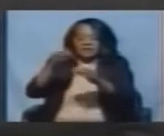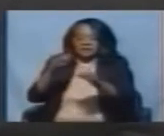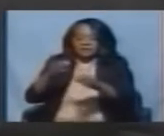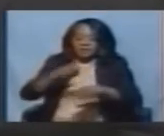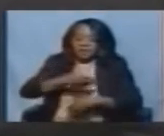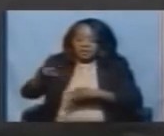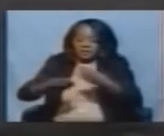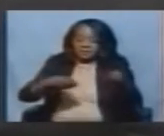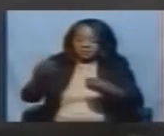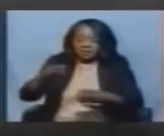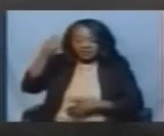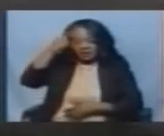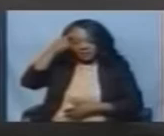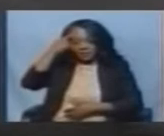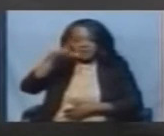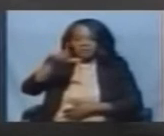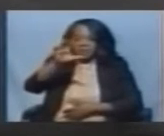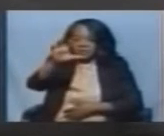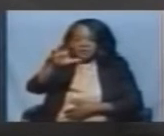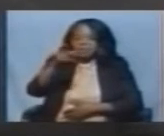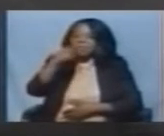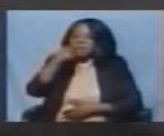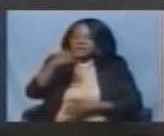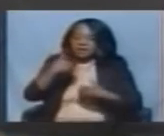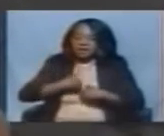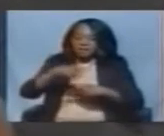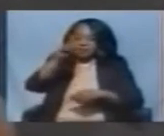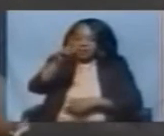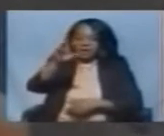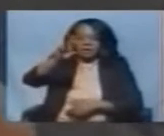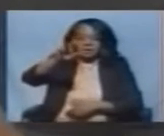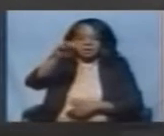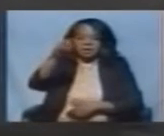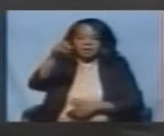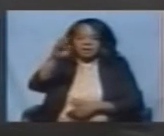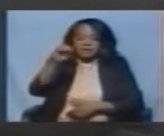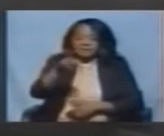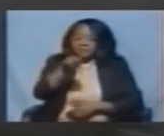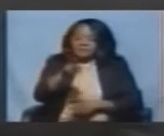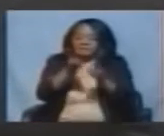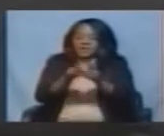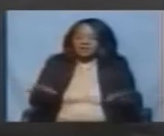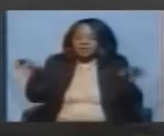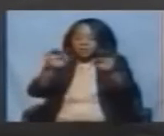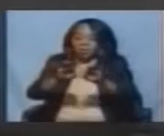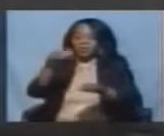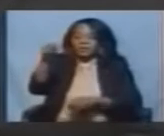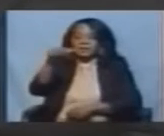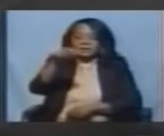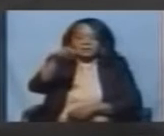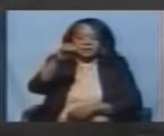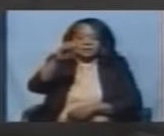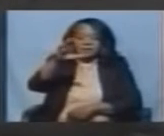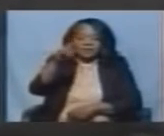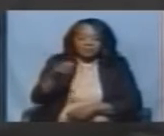know, maybe Lwapula province, you have one rate across Lwapula province. That is a very, very important aspect. And also, it happens not even